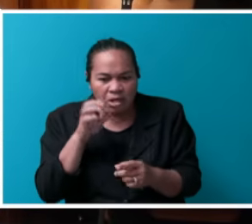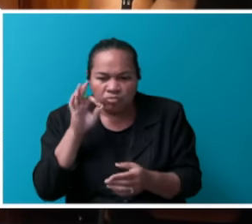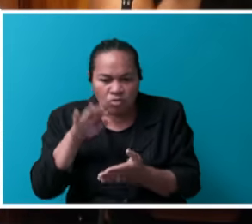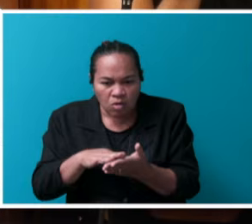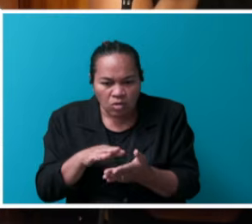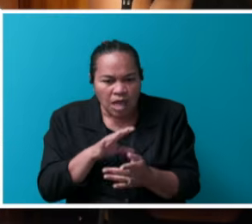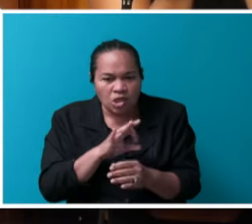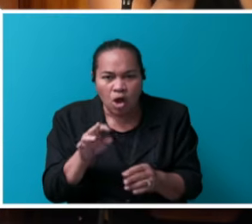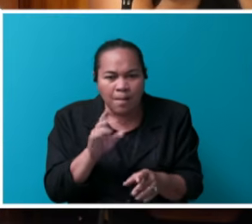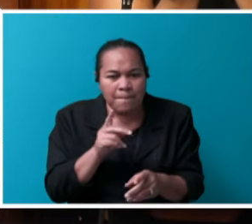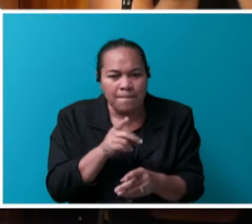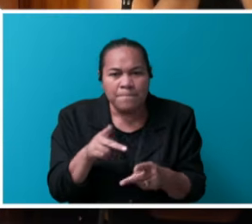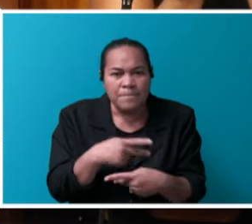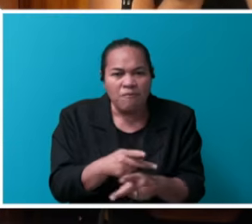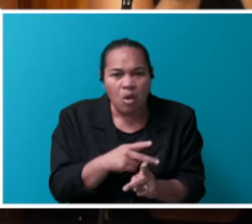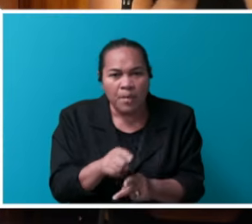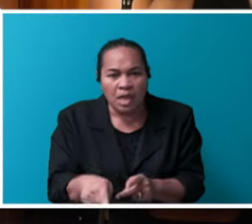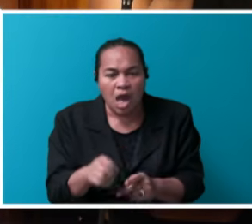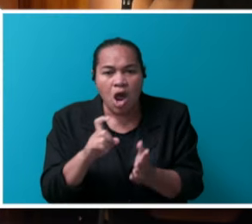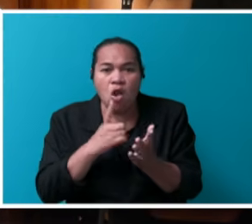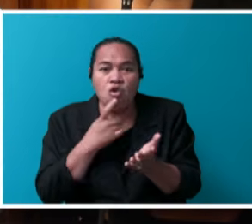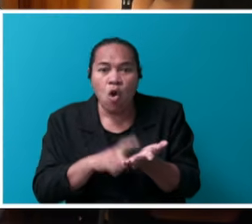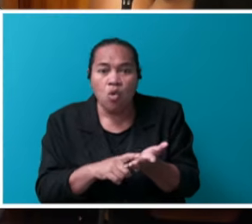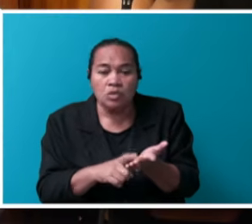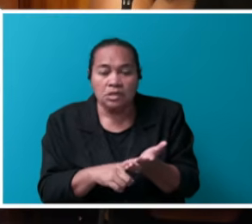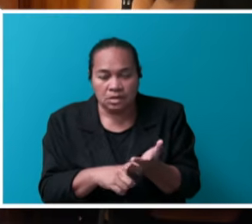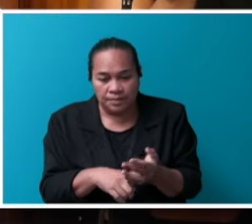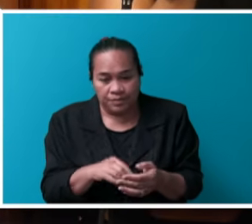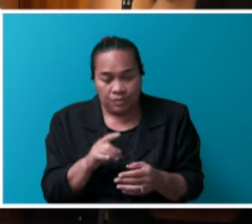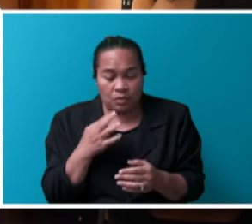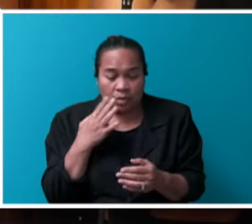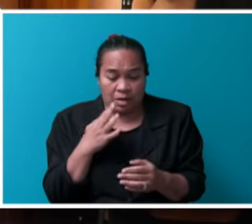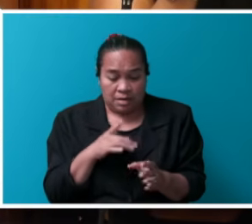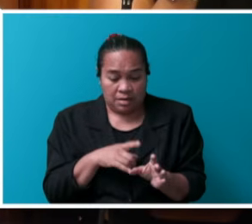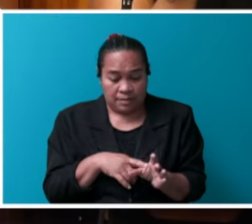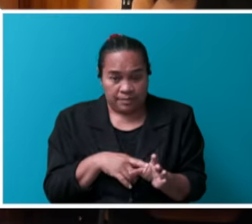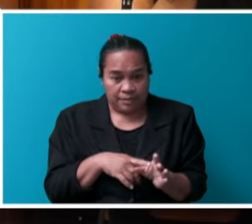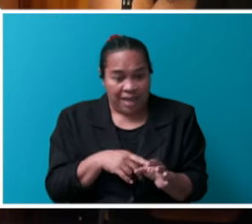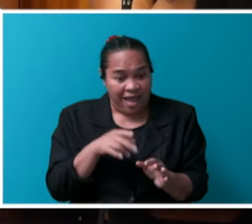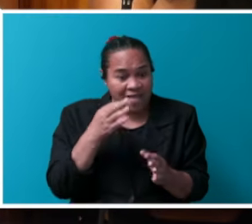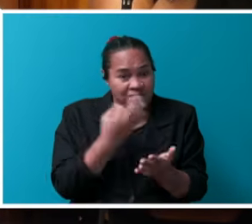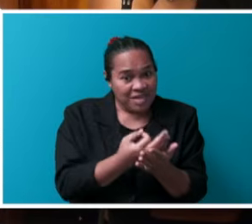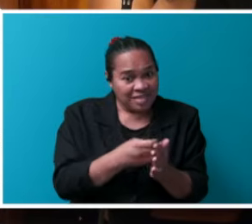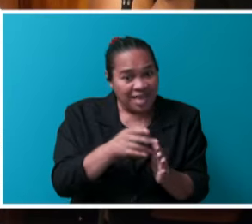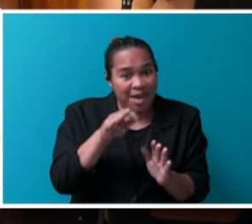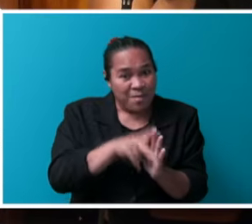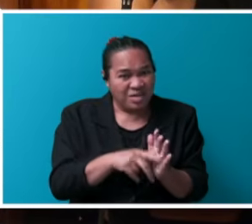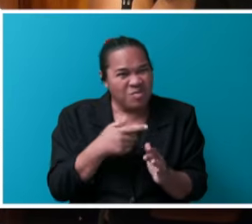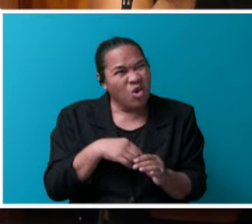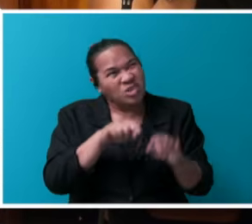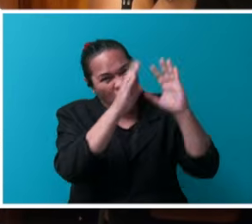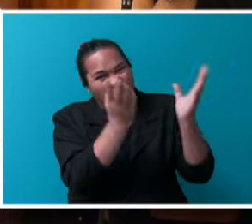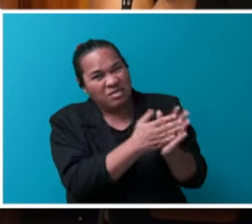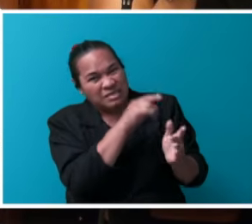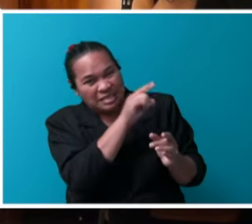non-performing loans. Mr. Speaker, following a period of increase in prices underpinned by global price hikes